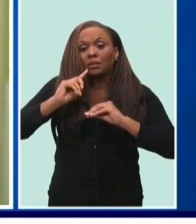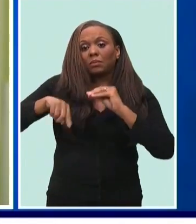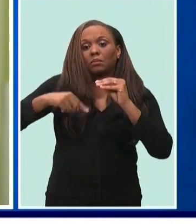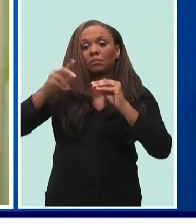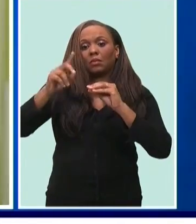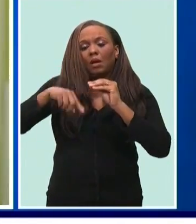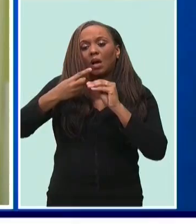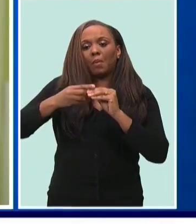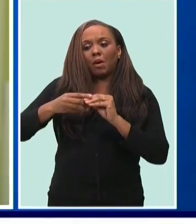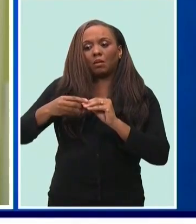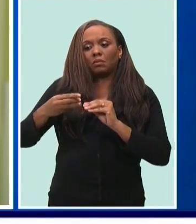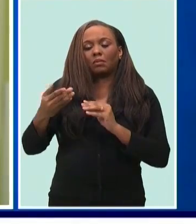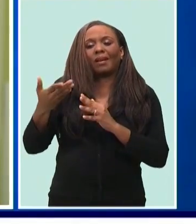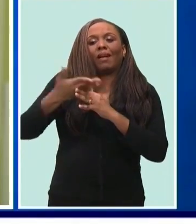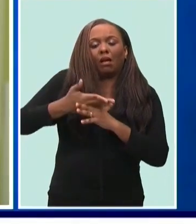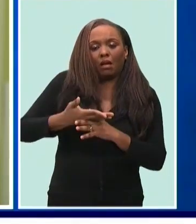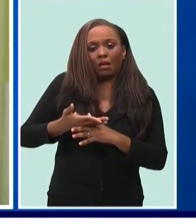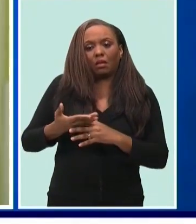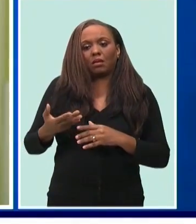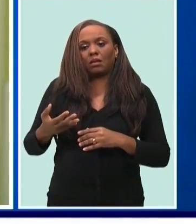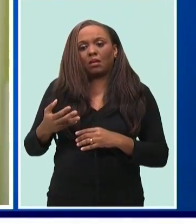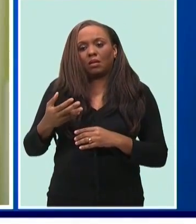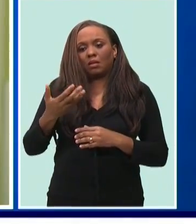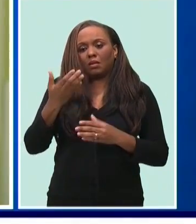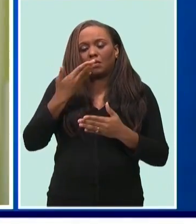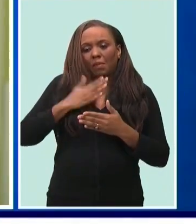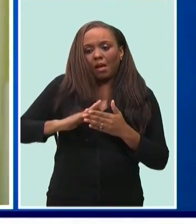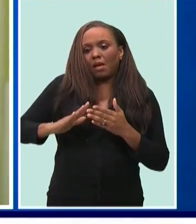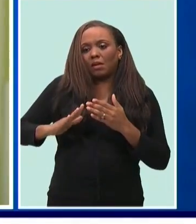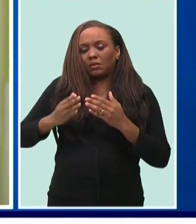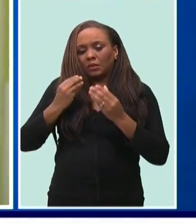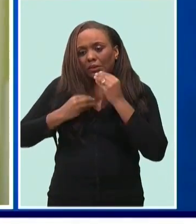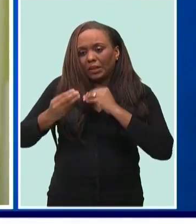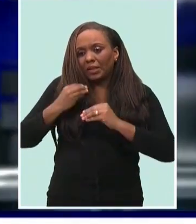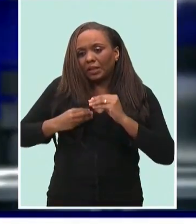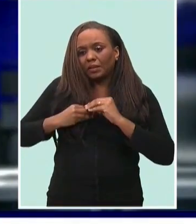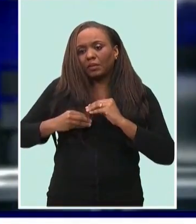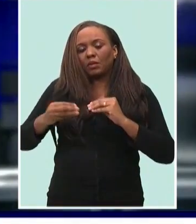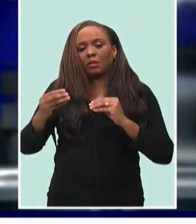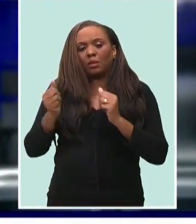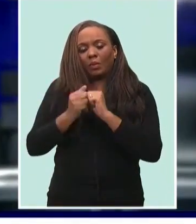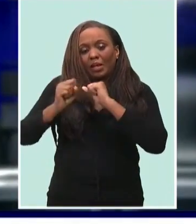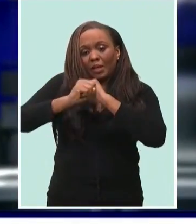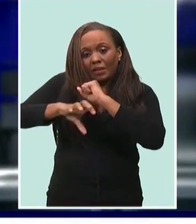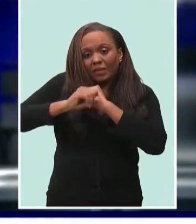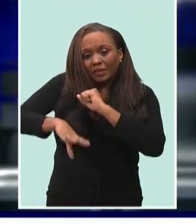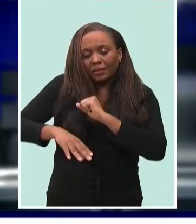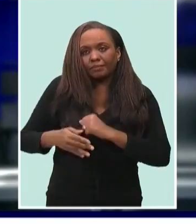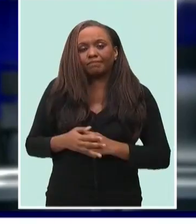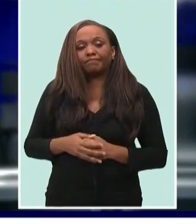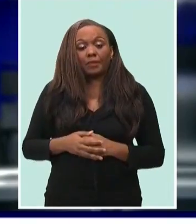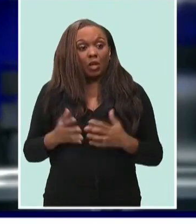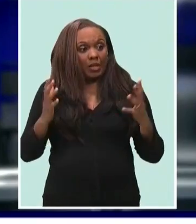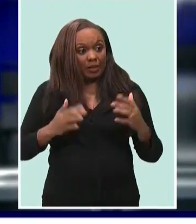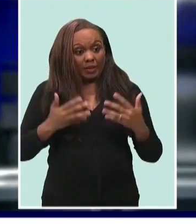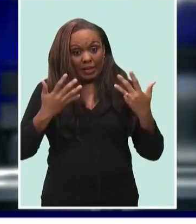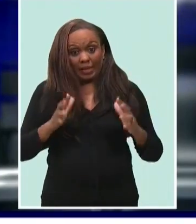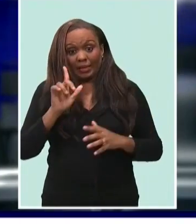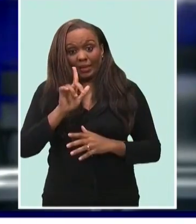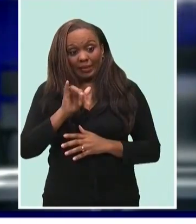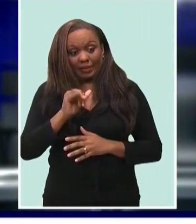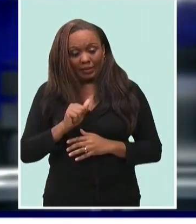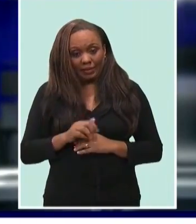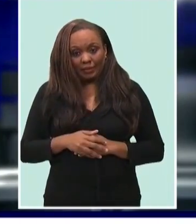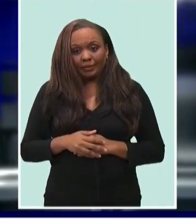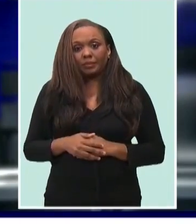via a strong communications and mass media campaign. So that's it, Lisa. And the big takeaway